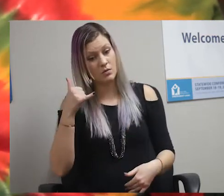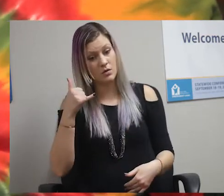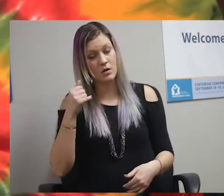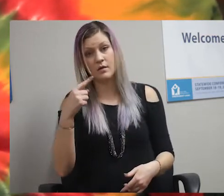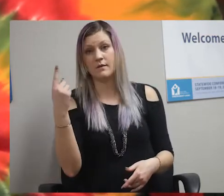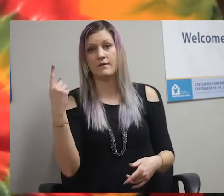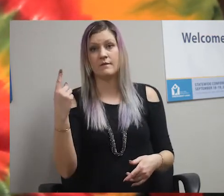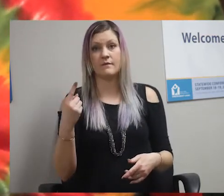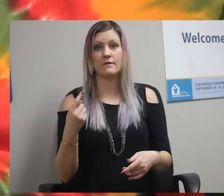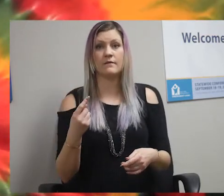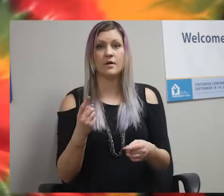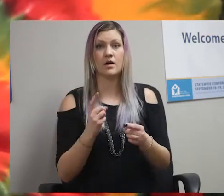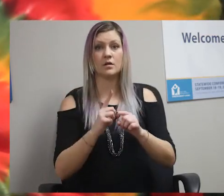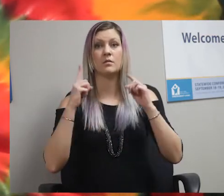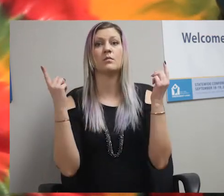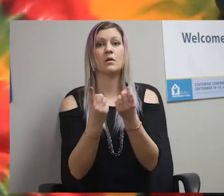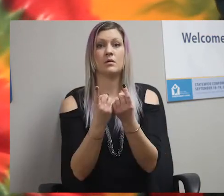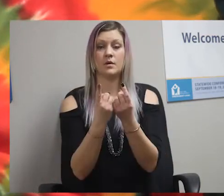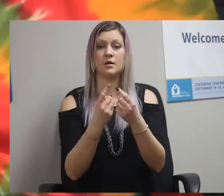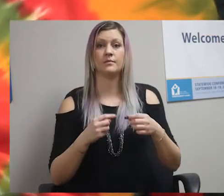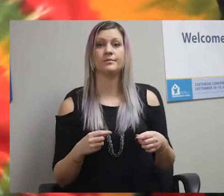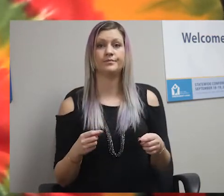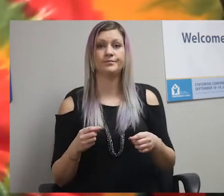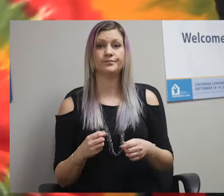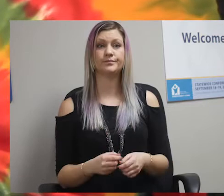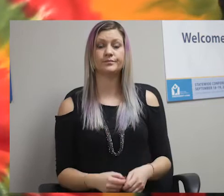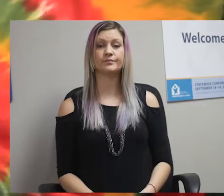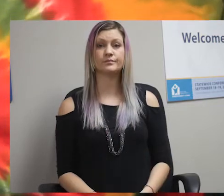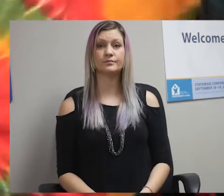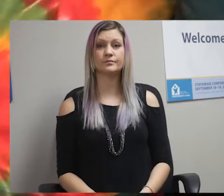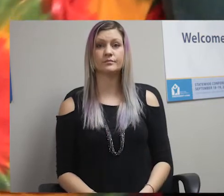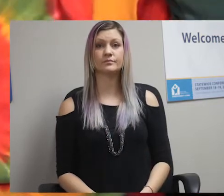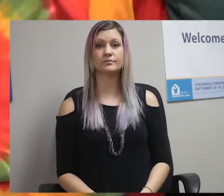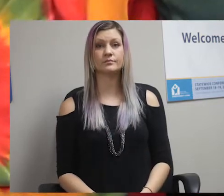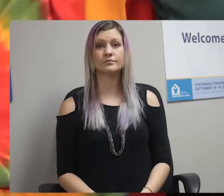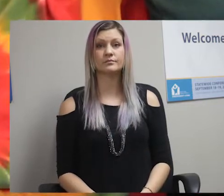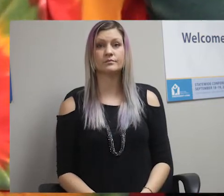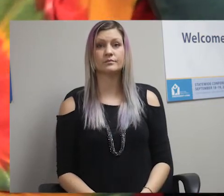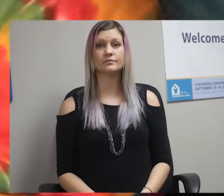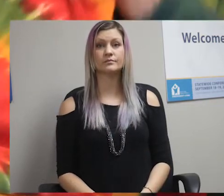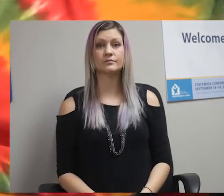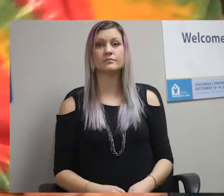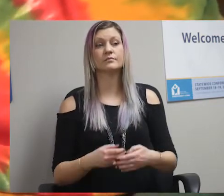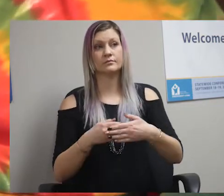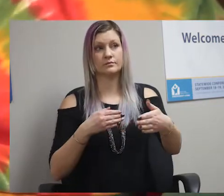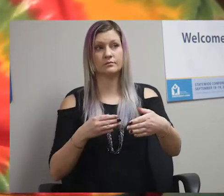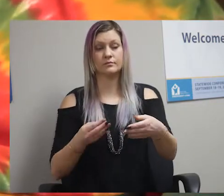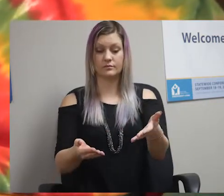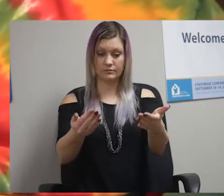the fire department, which is right behind my house, as a matter of fact. And they would come